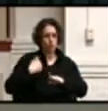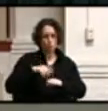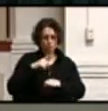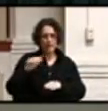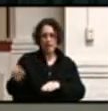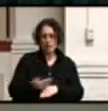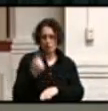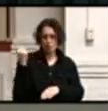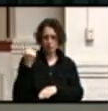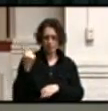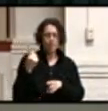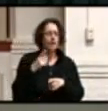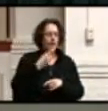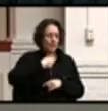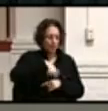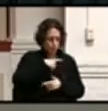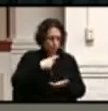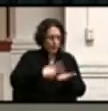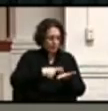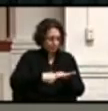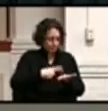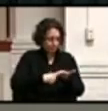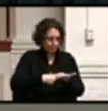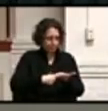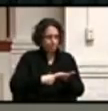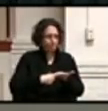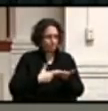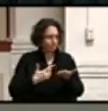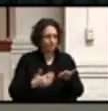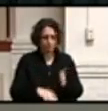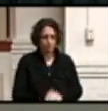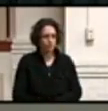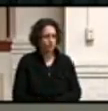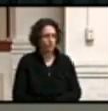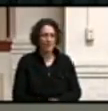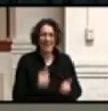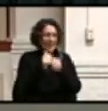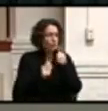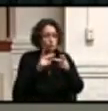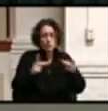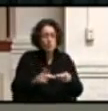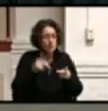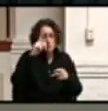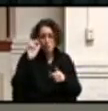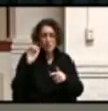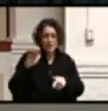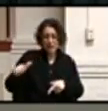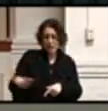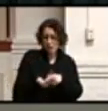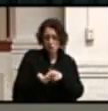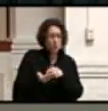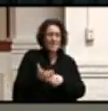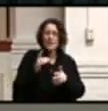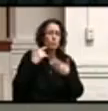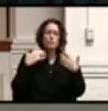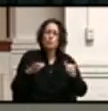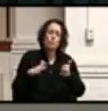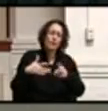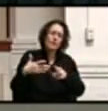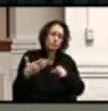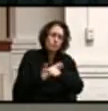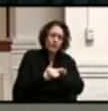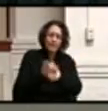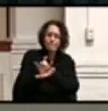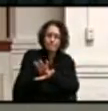have a conversation about it. And because once we hire somebody, we don't want to fire or lay them off, so we're putting ourselves